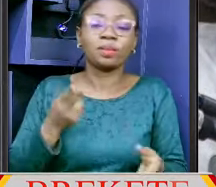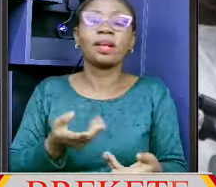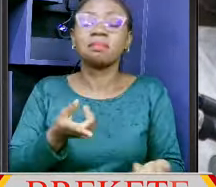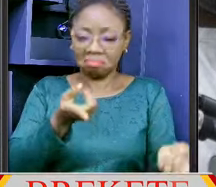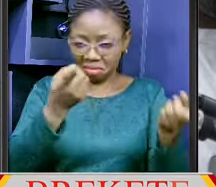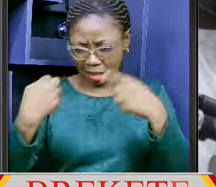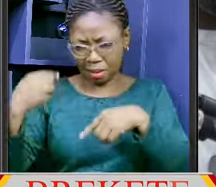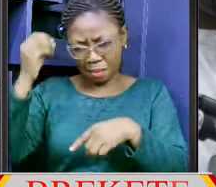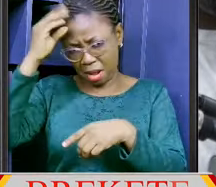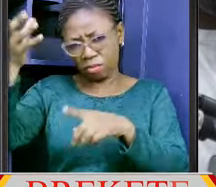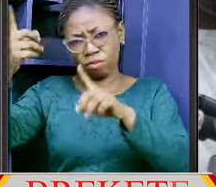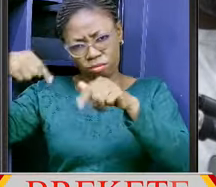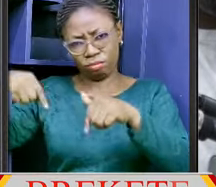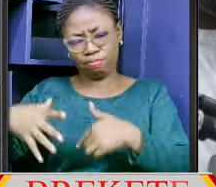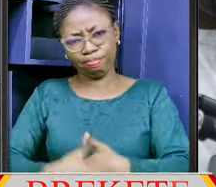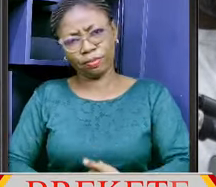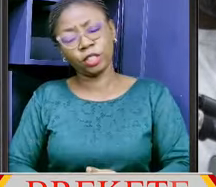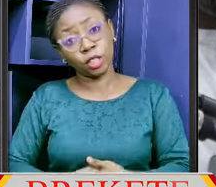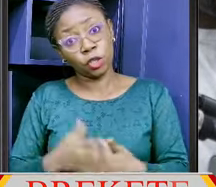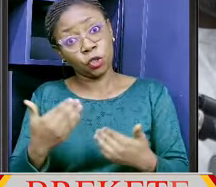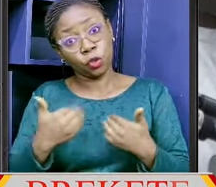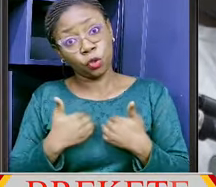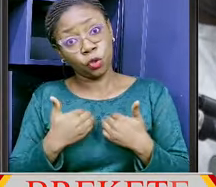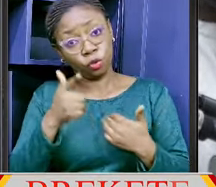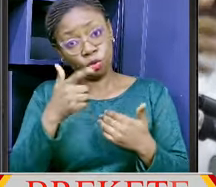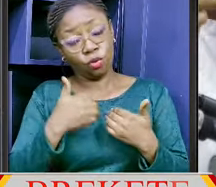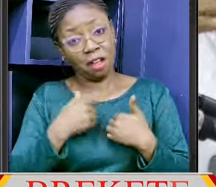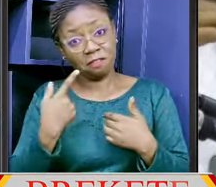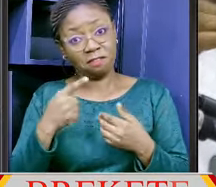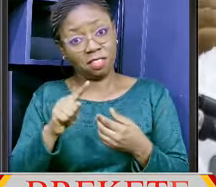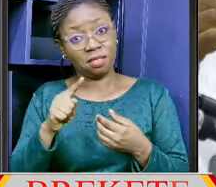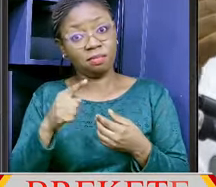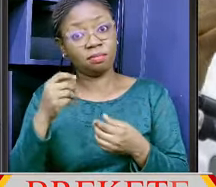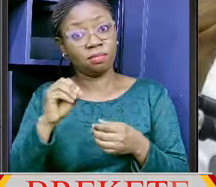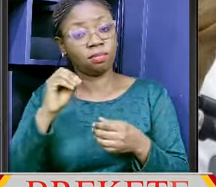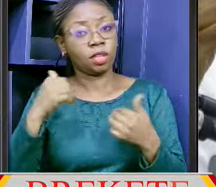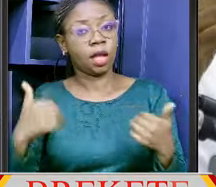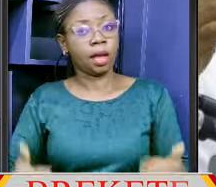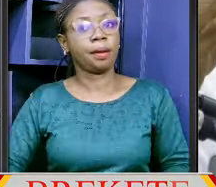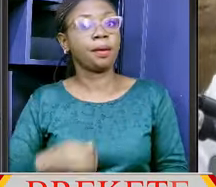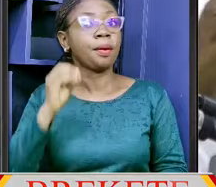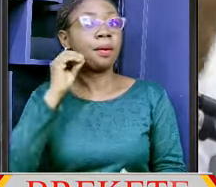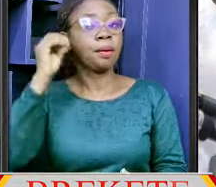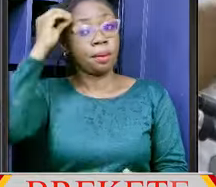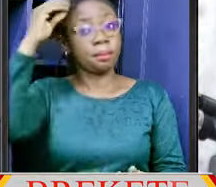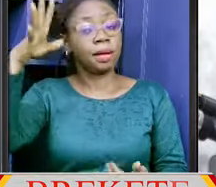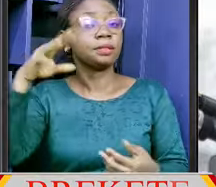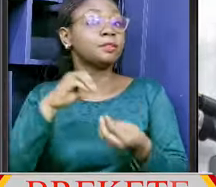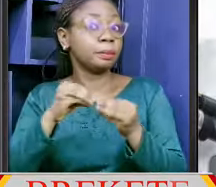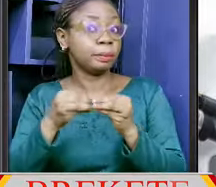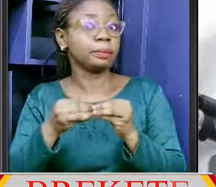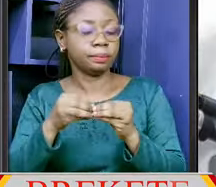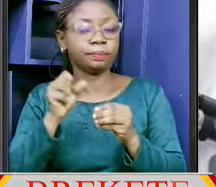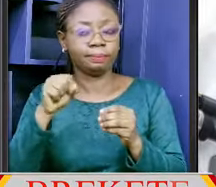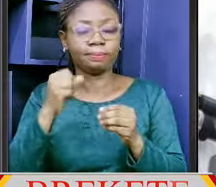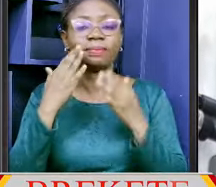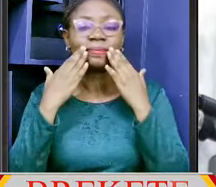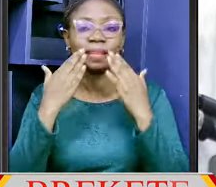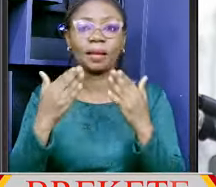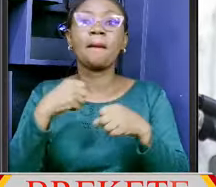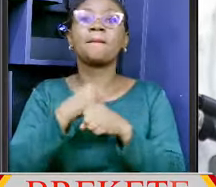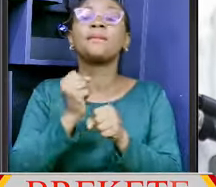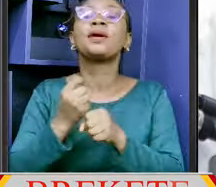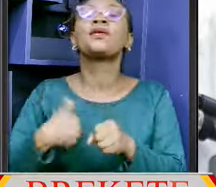contact of the young man. Yes, sir. Okay, good. Thank you very much. Thank you, sir. Yes.